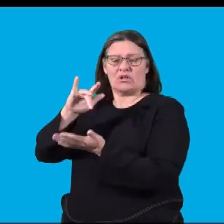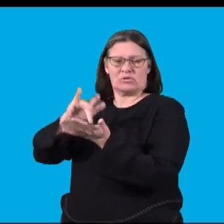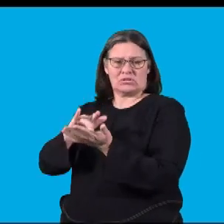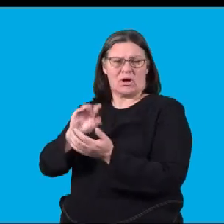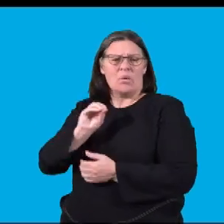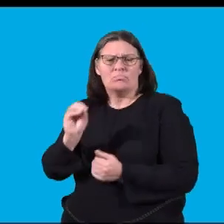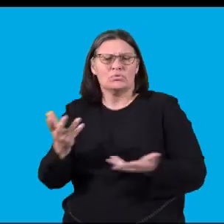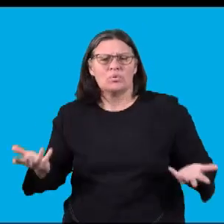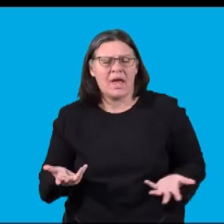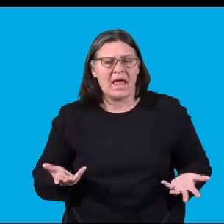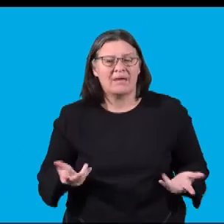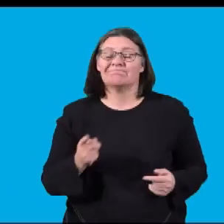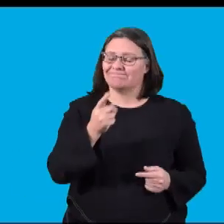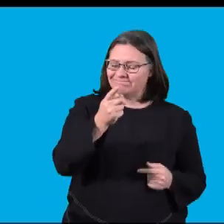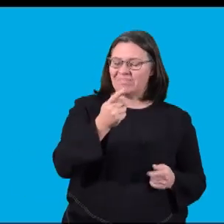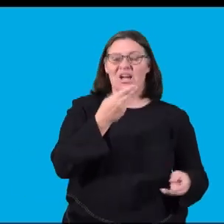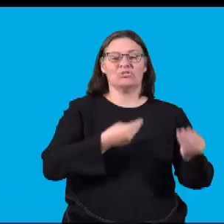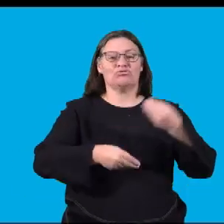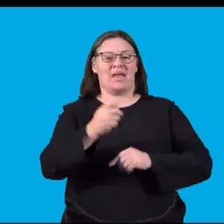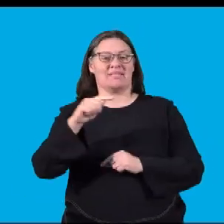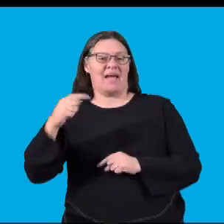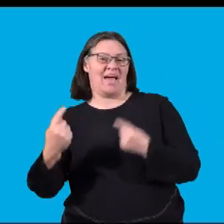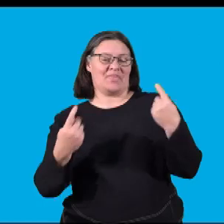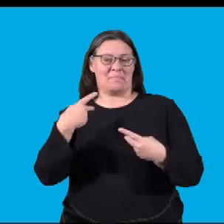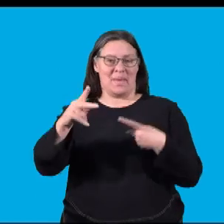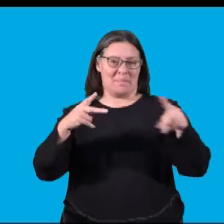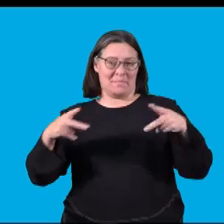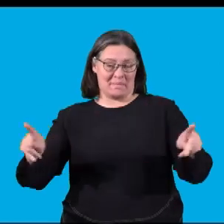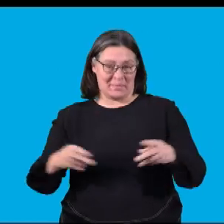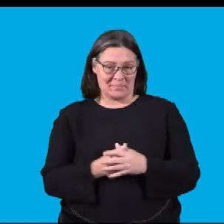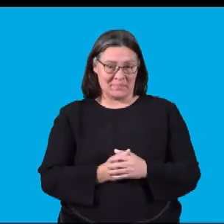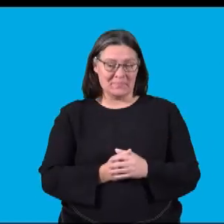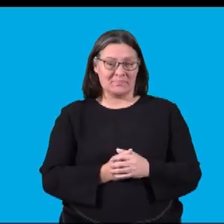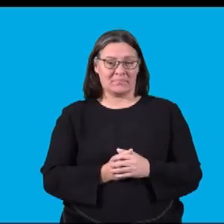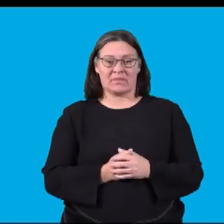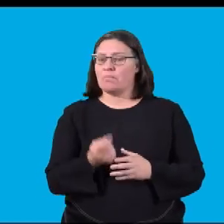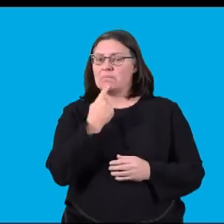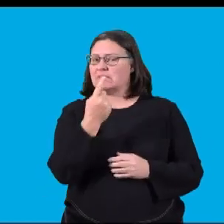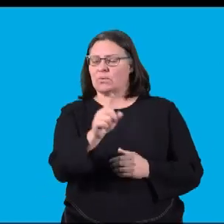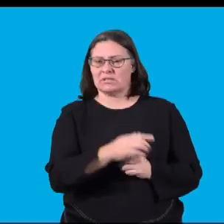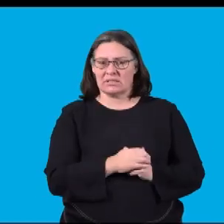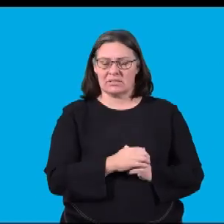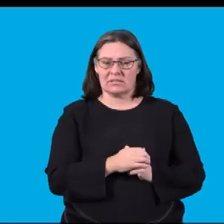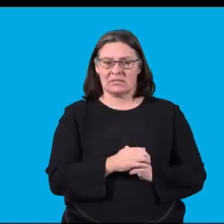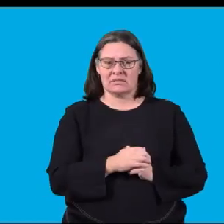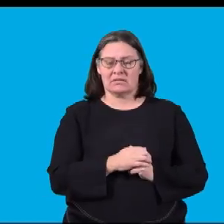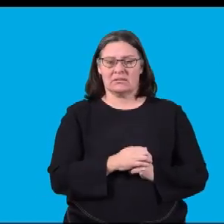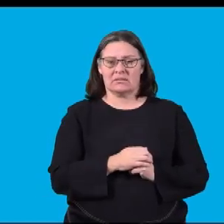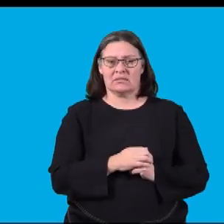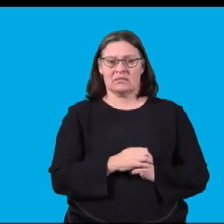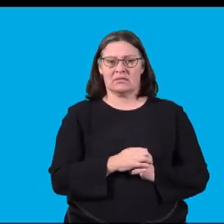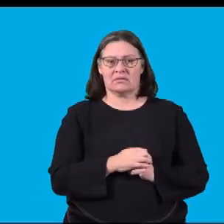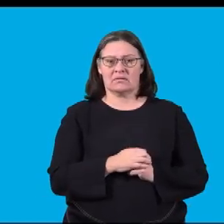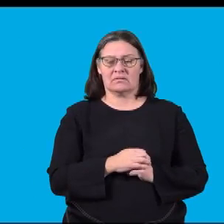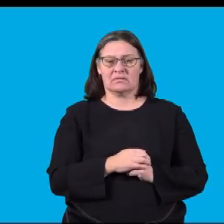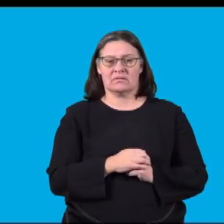it? Definitely trade and other payables. And then what do I say? This is